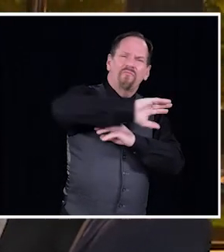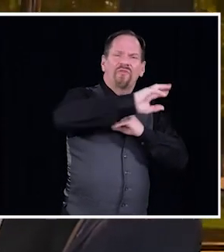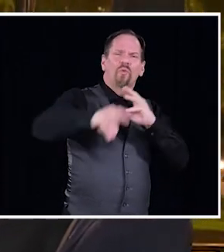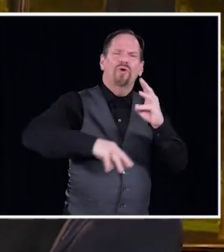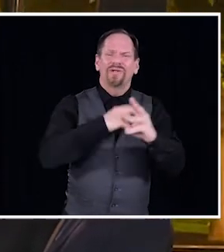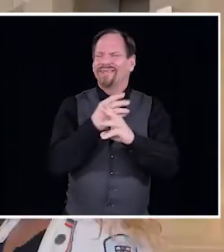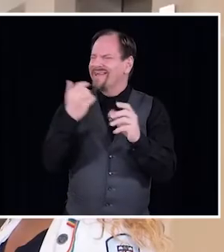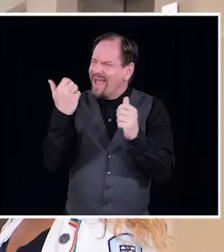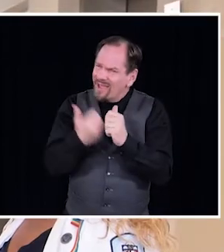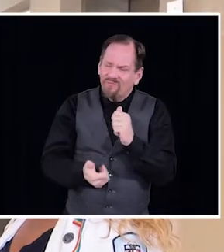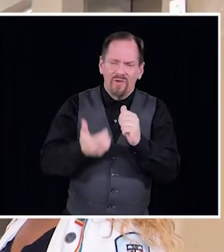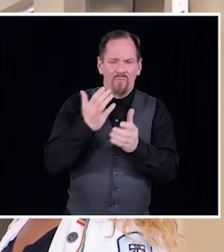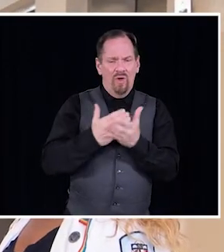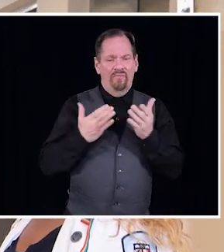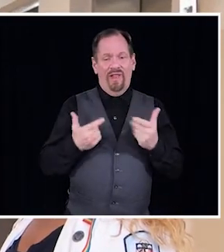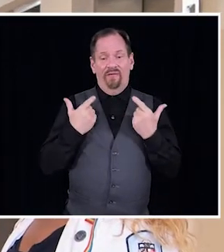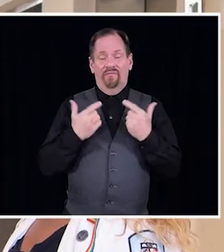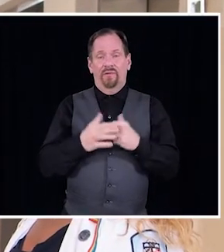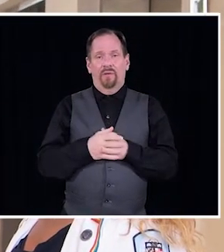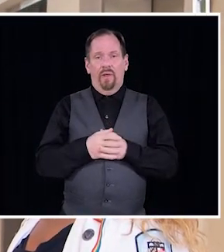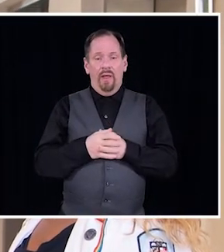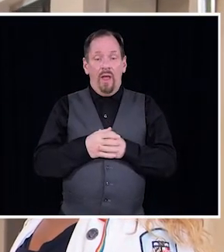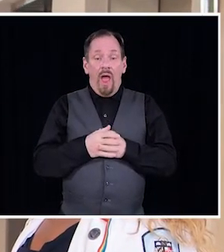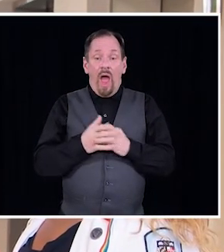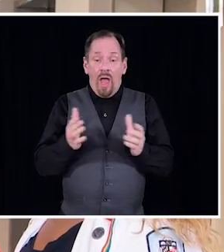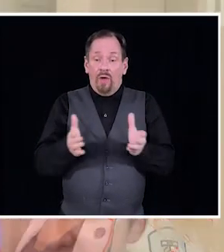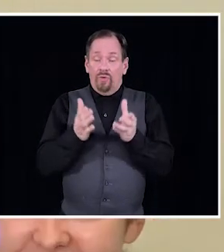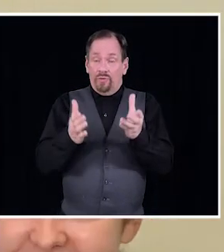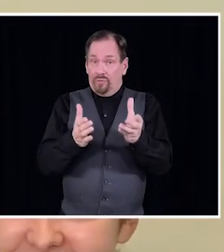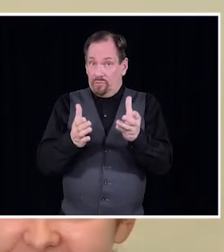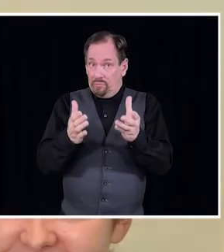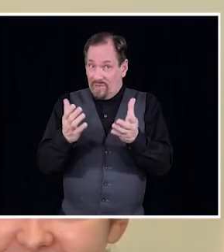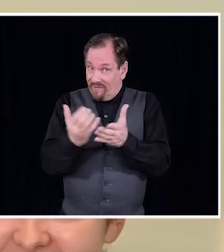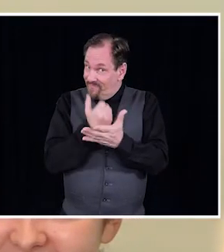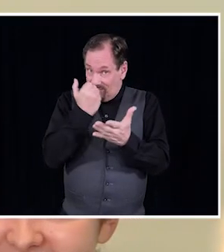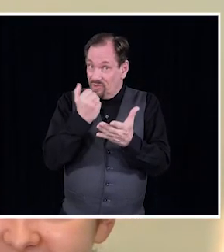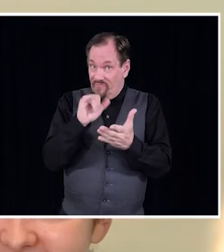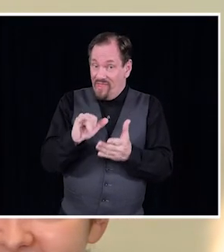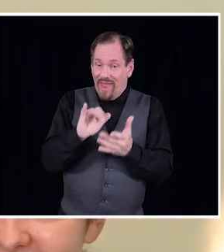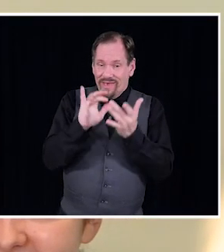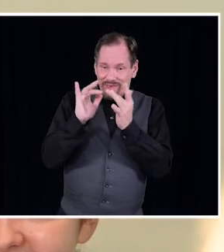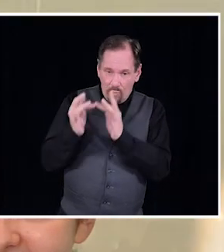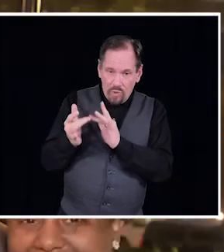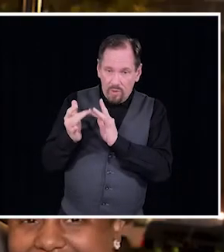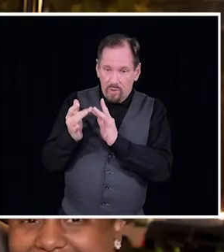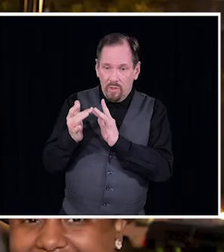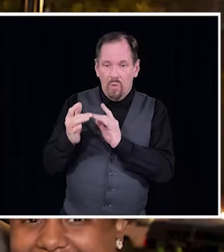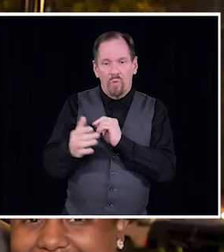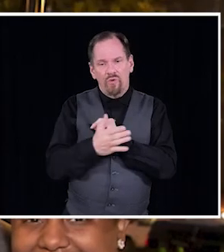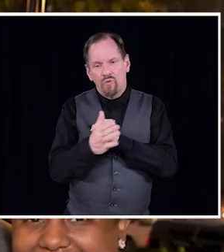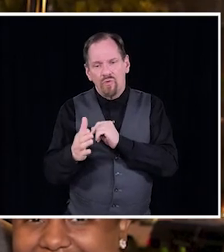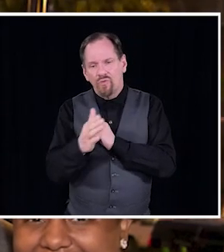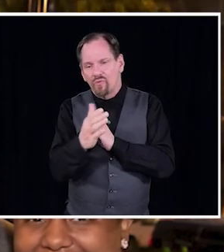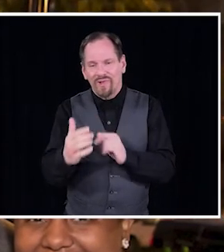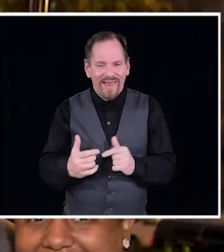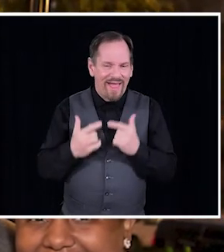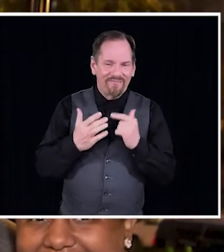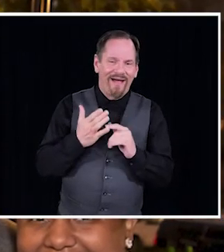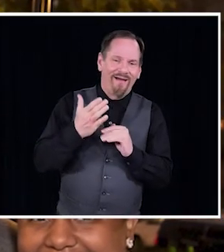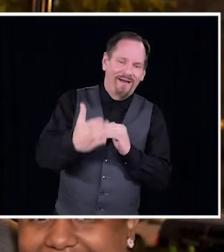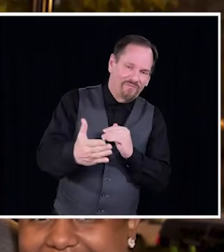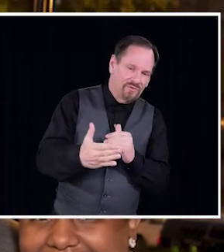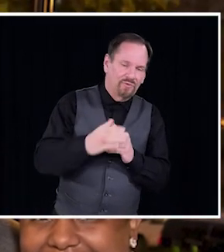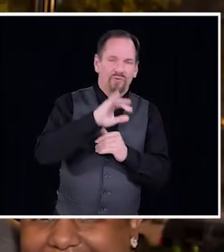virtually every walk of life. I encourage you to take advantage of this network as you navigate your way through life